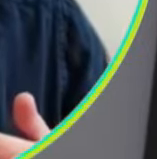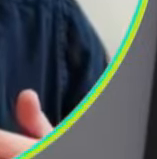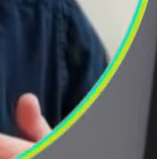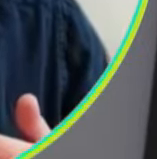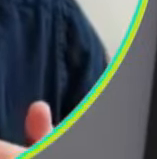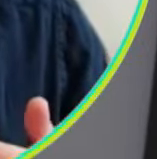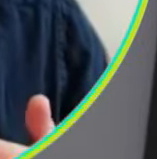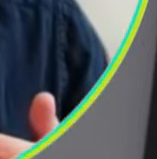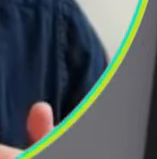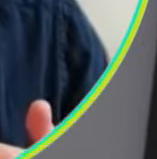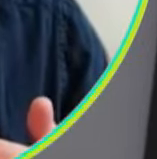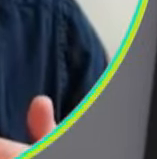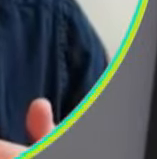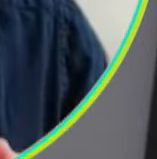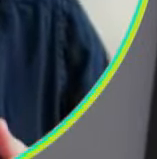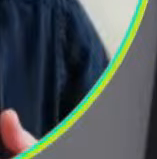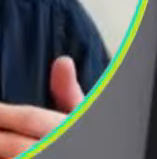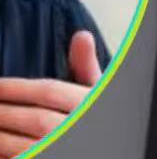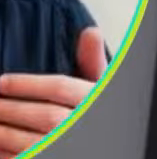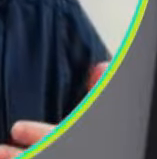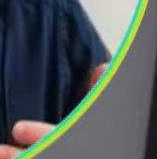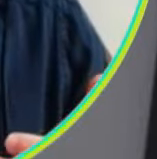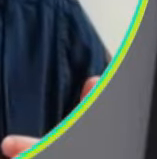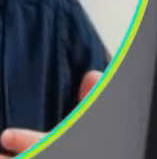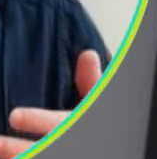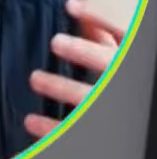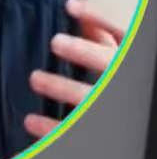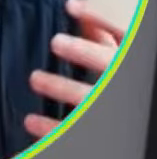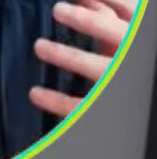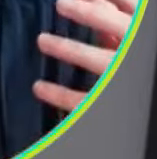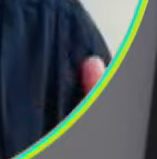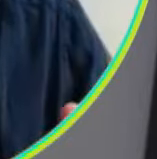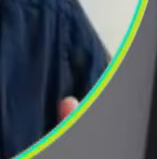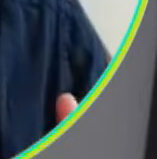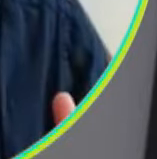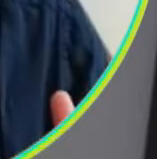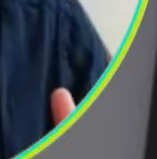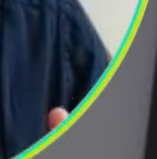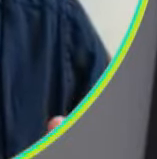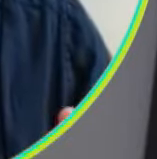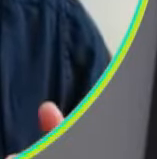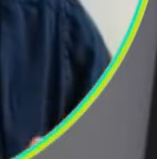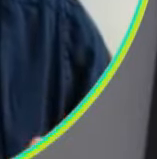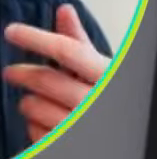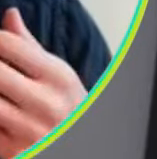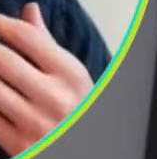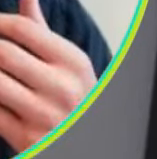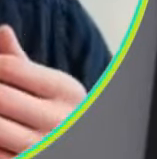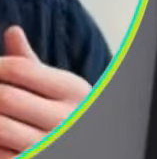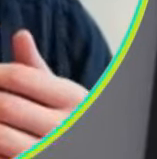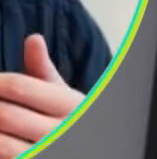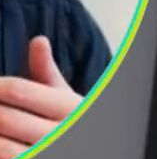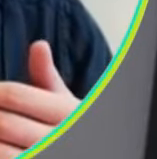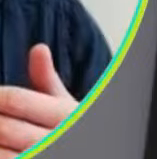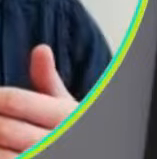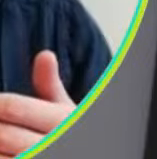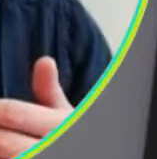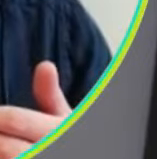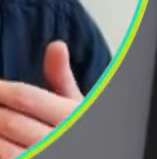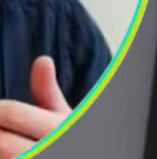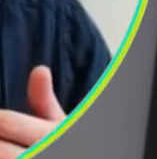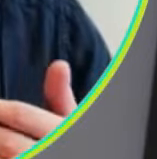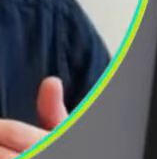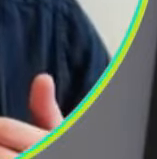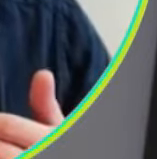texts. And that doesn't simply mean letting AI write the text. Instead, students could work with the AI to develop